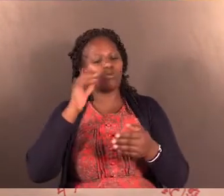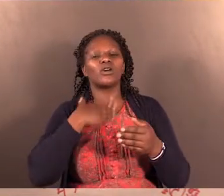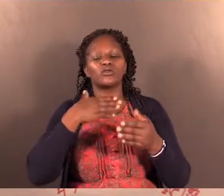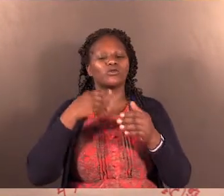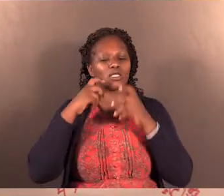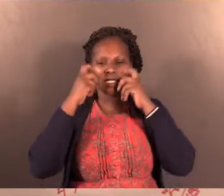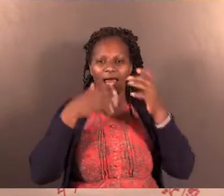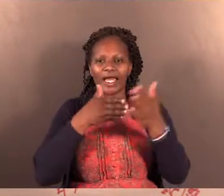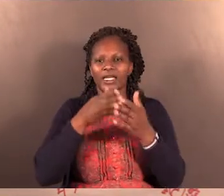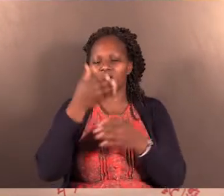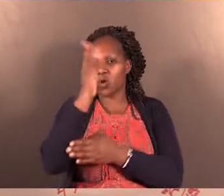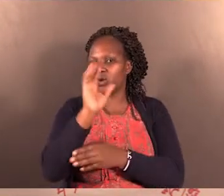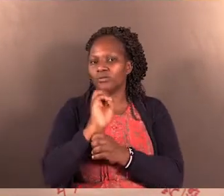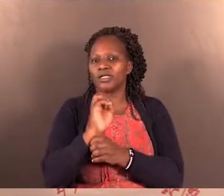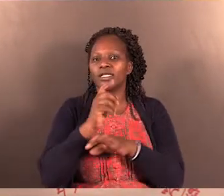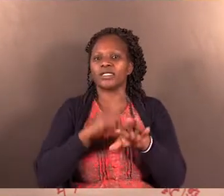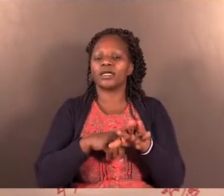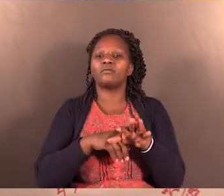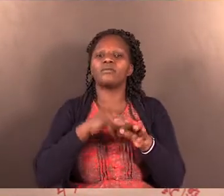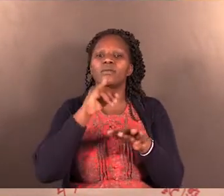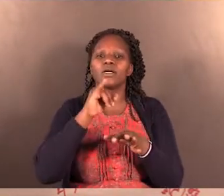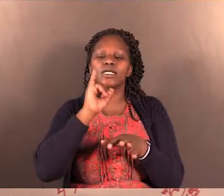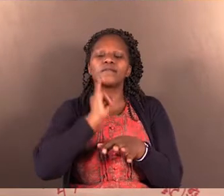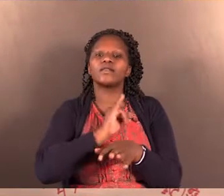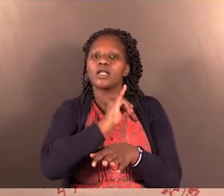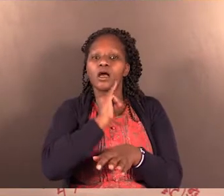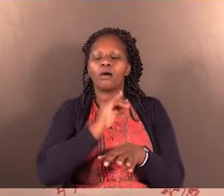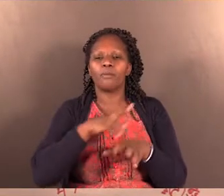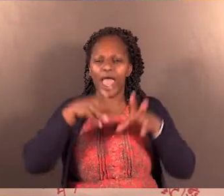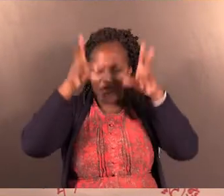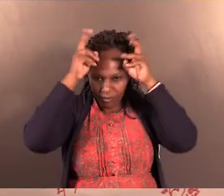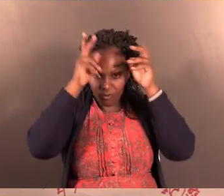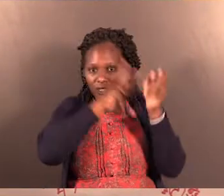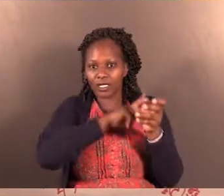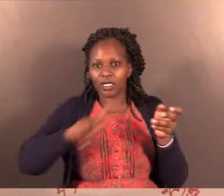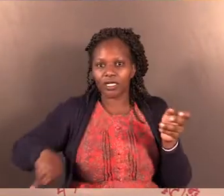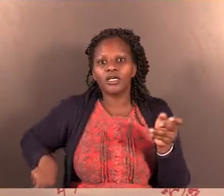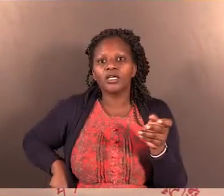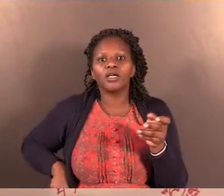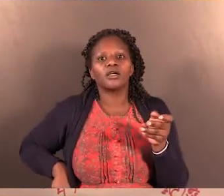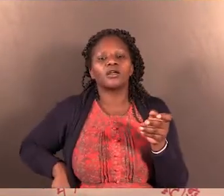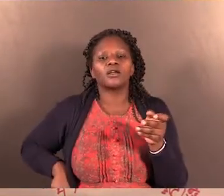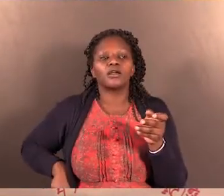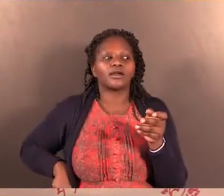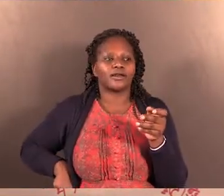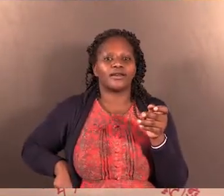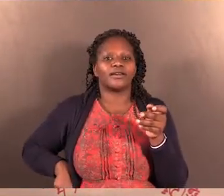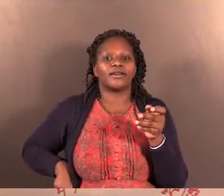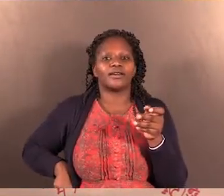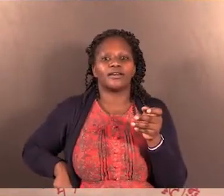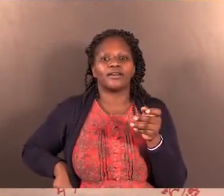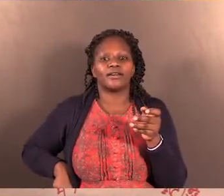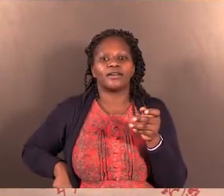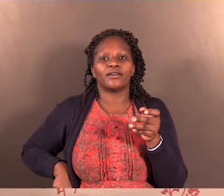God. This was a time when the Israelites had been captured by a very evil king who was called